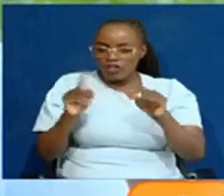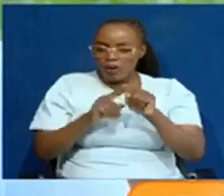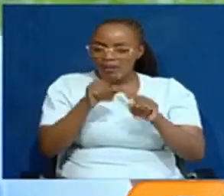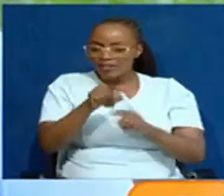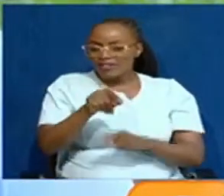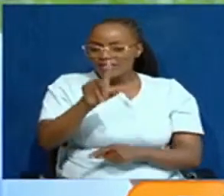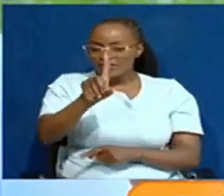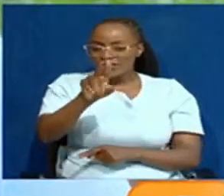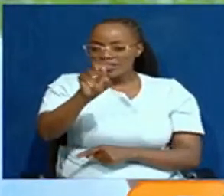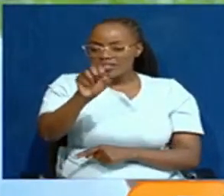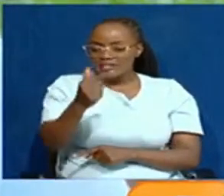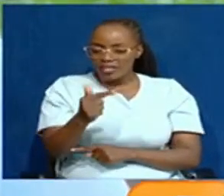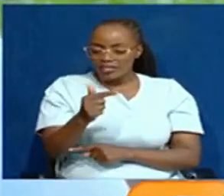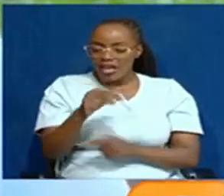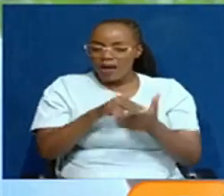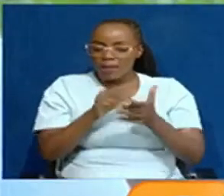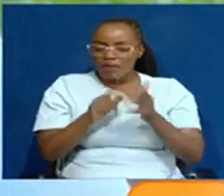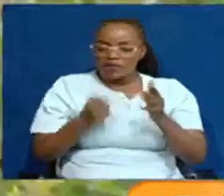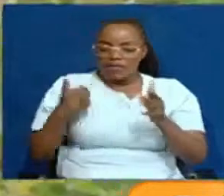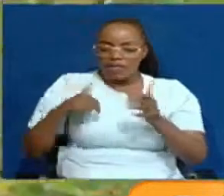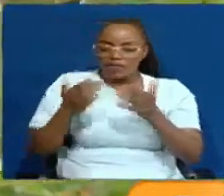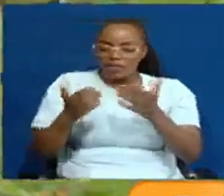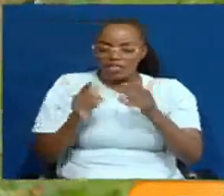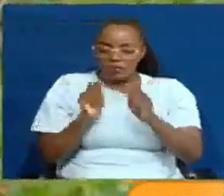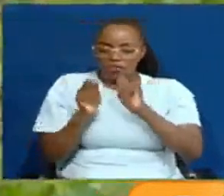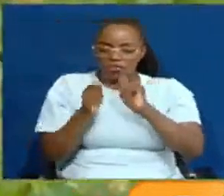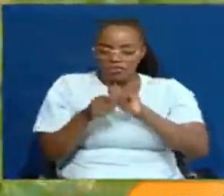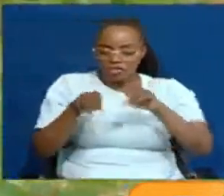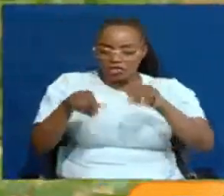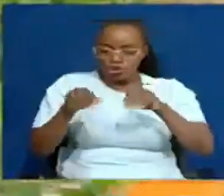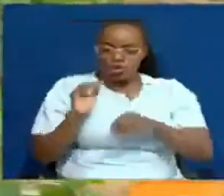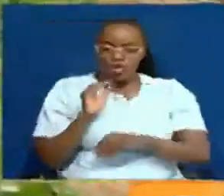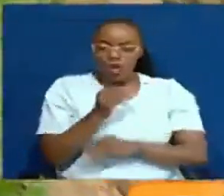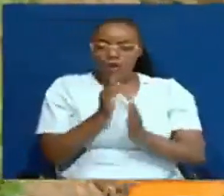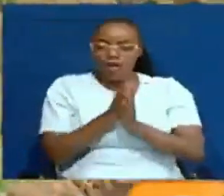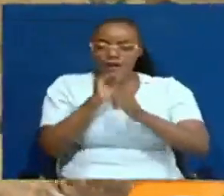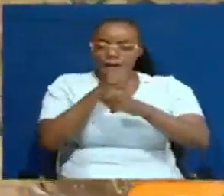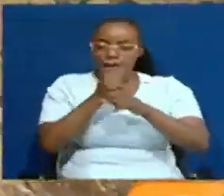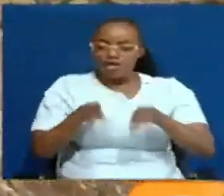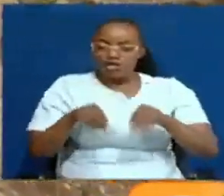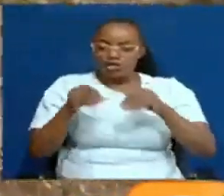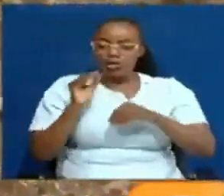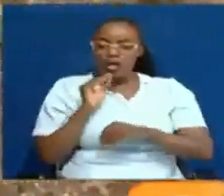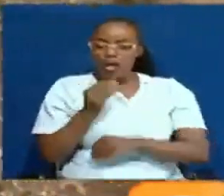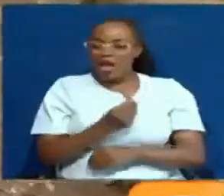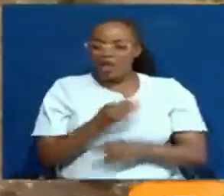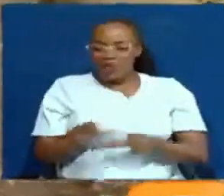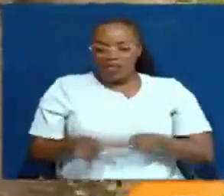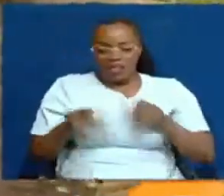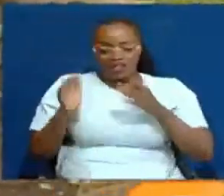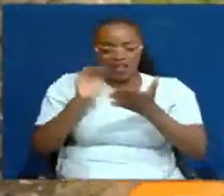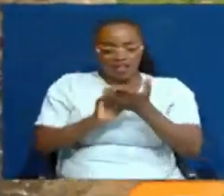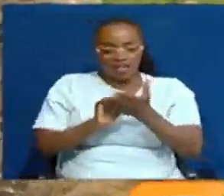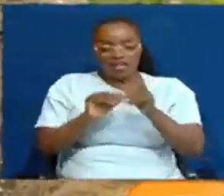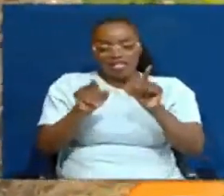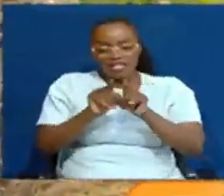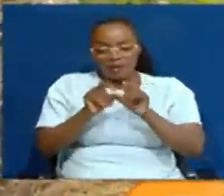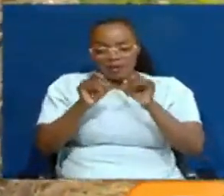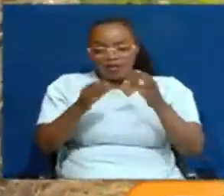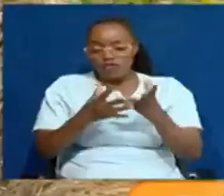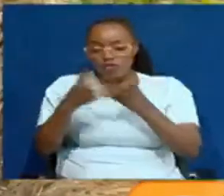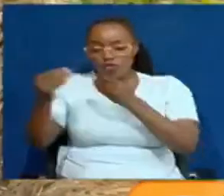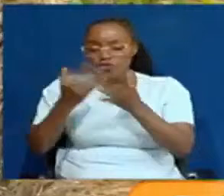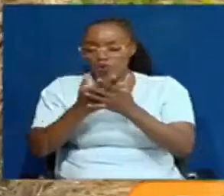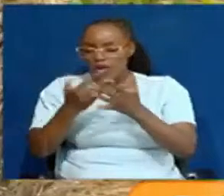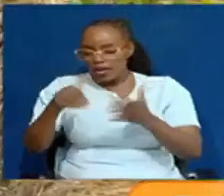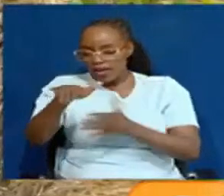dust. So we need to rejuvenate our soils. We need to make our soils more alive again. And if you go to any of our